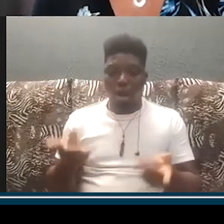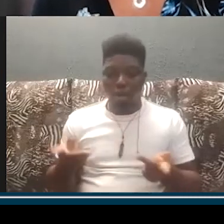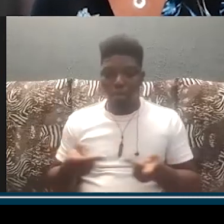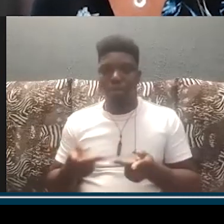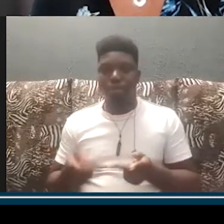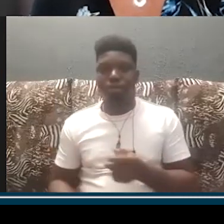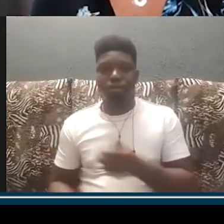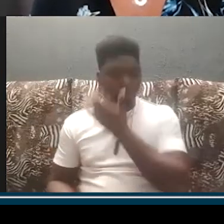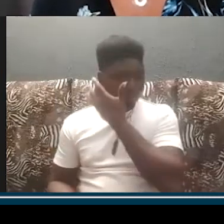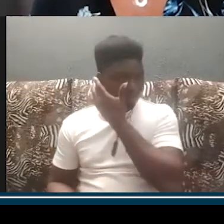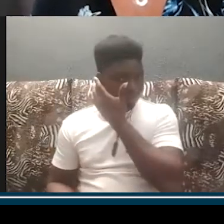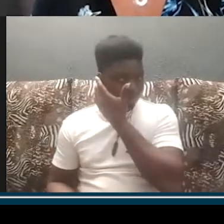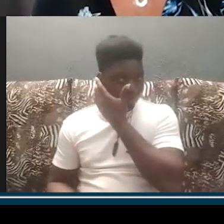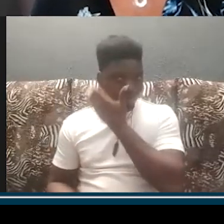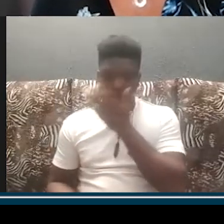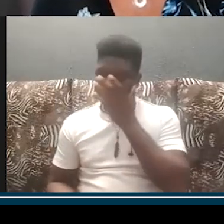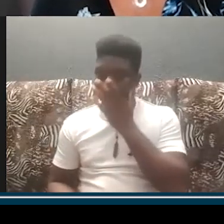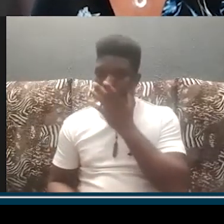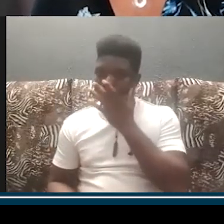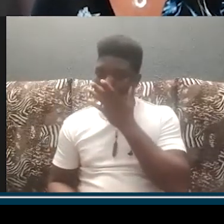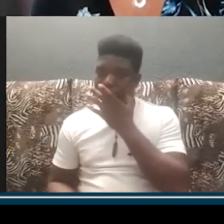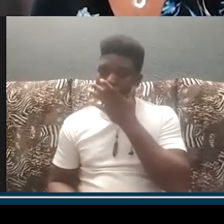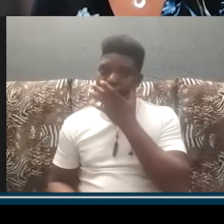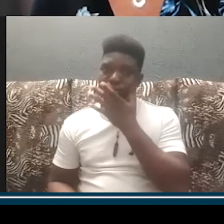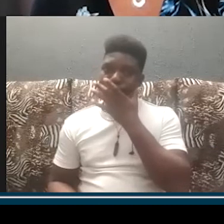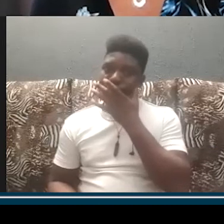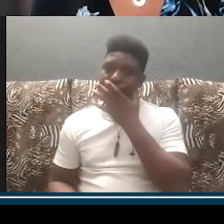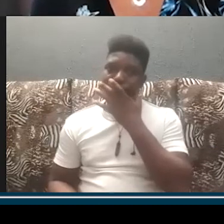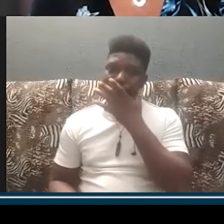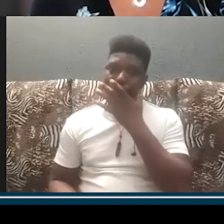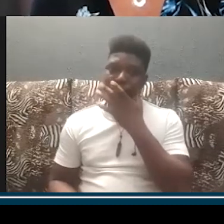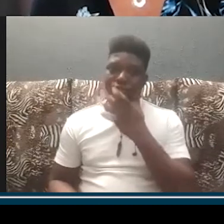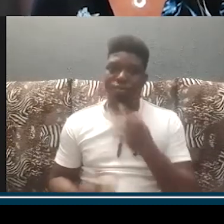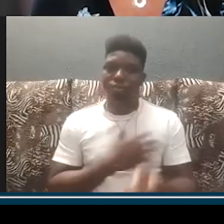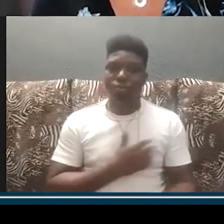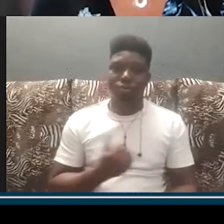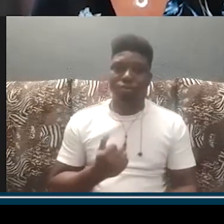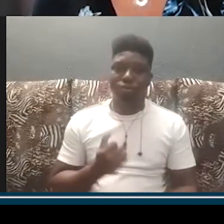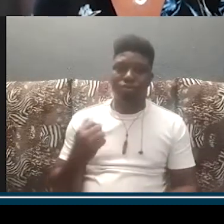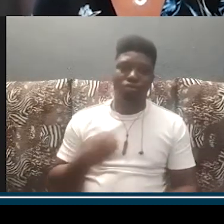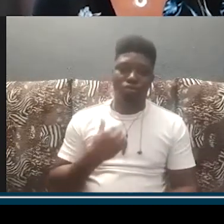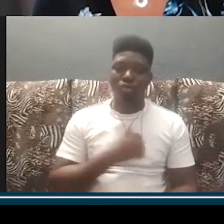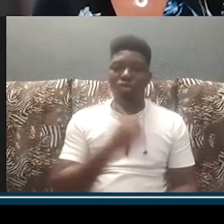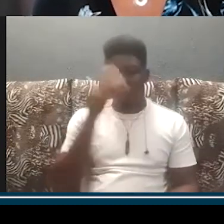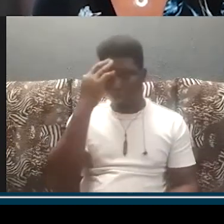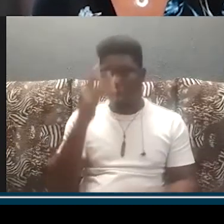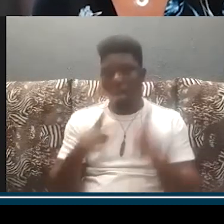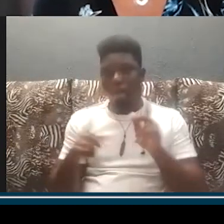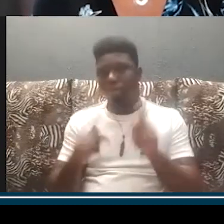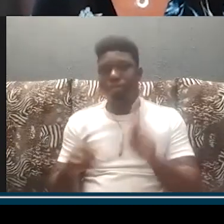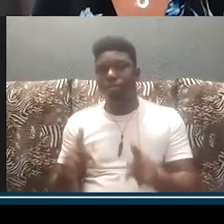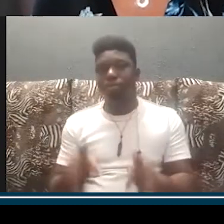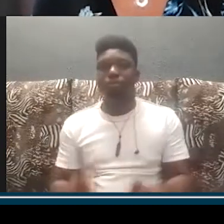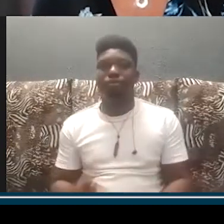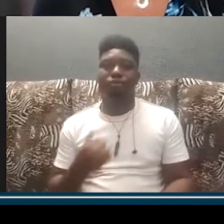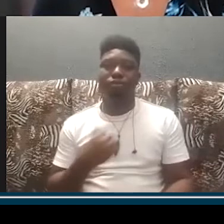Using the curb cut analogy for a second, we all know that people with grocery bags that have wheels on them use curb cuts. We all